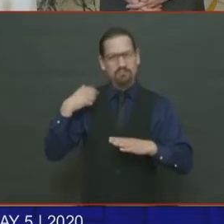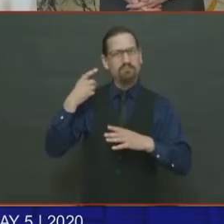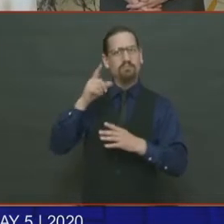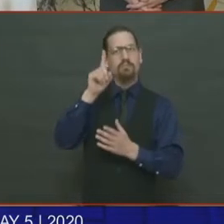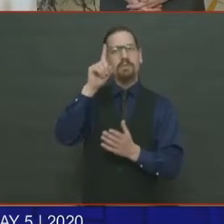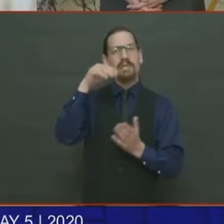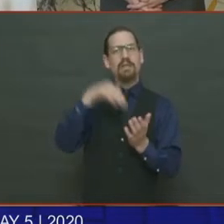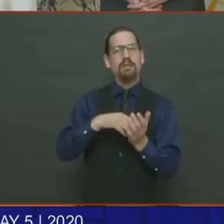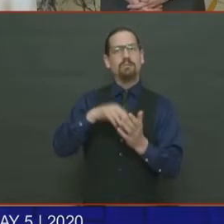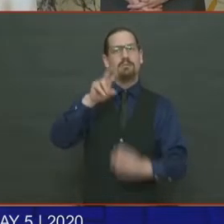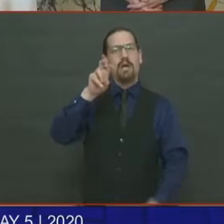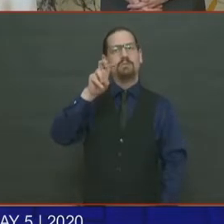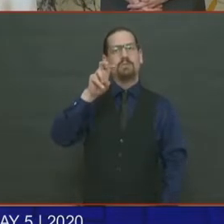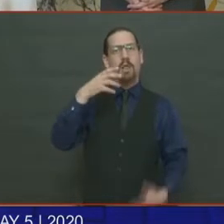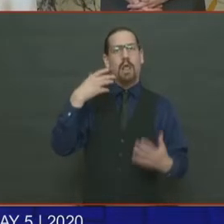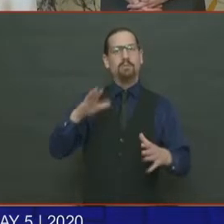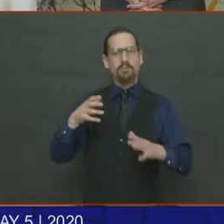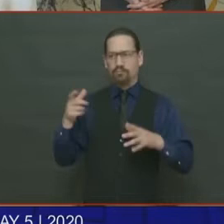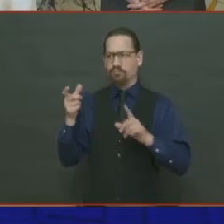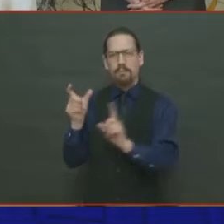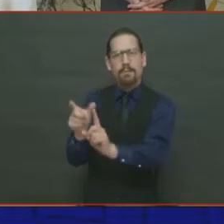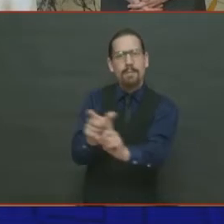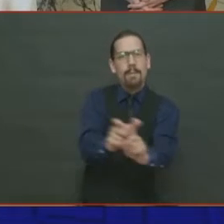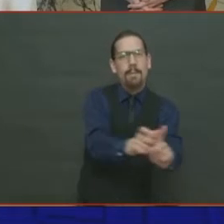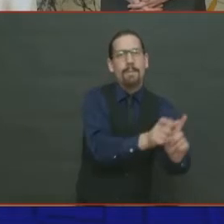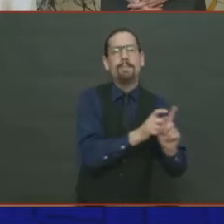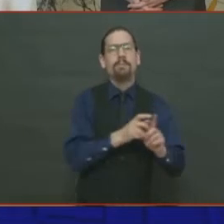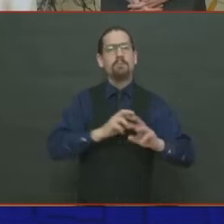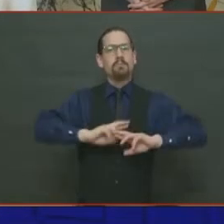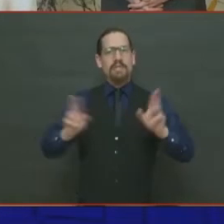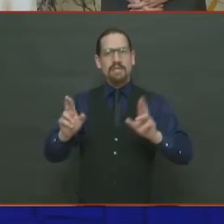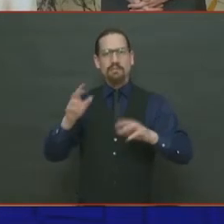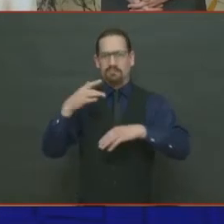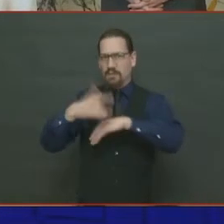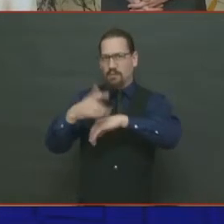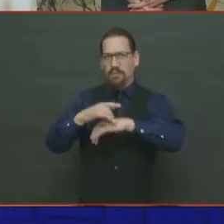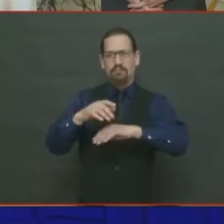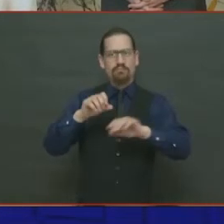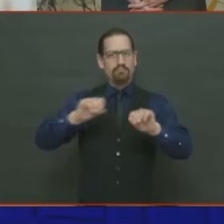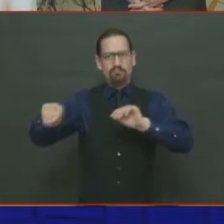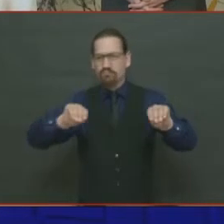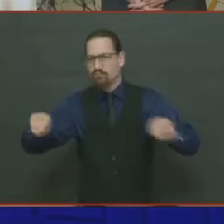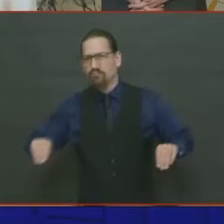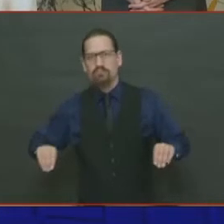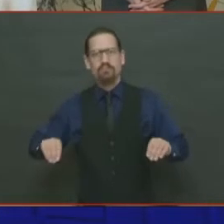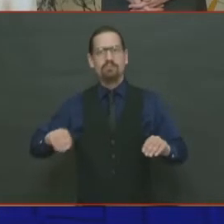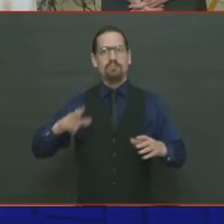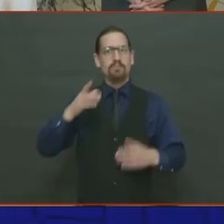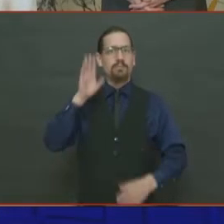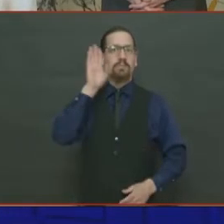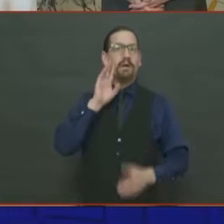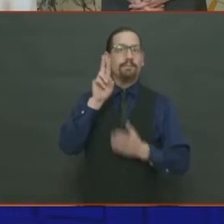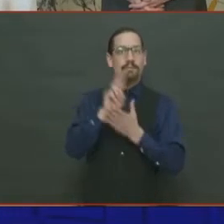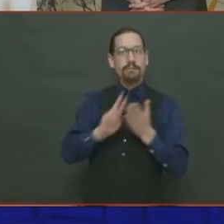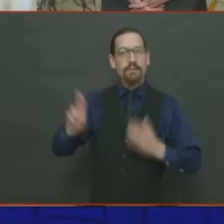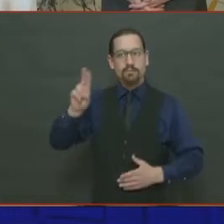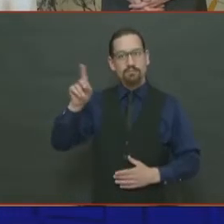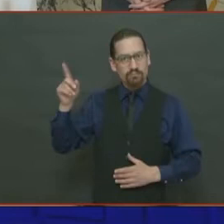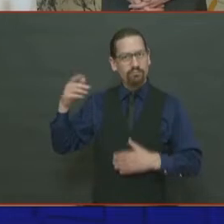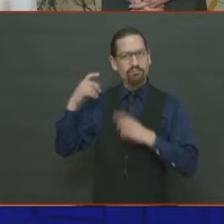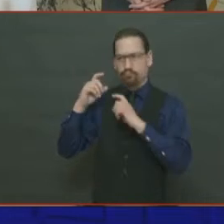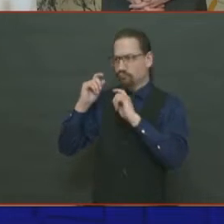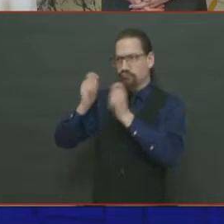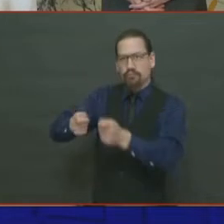a safe place to rest. As I've mentioned, Brown University has very generously donated use of